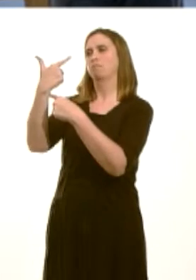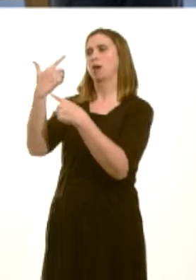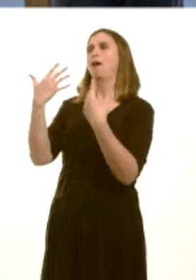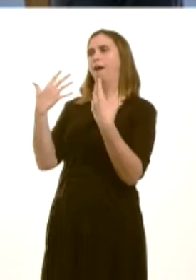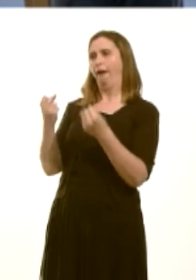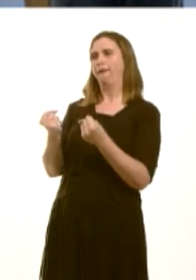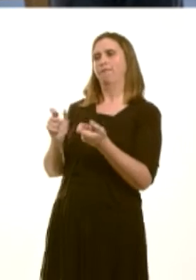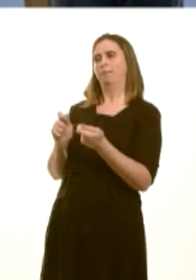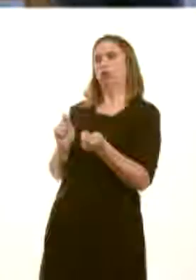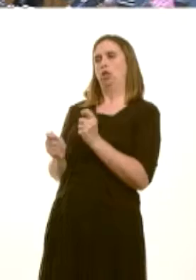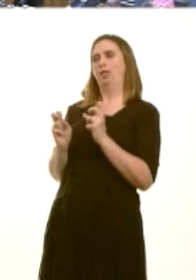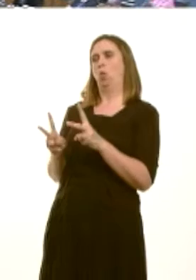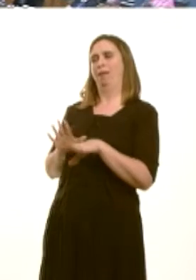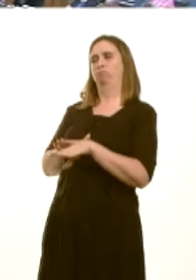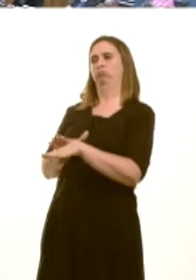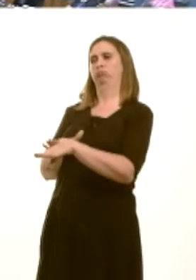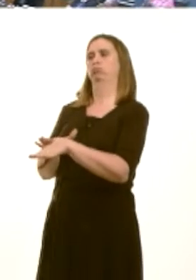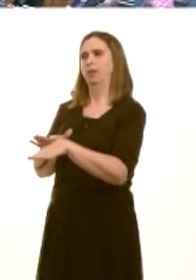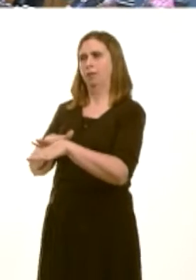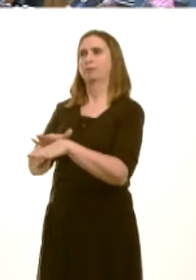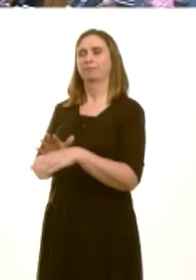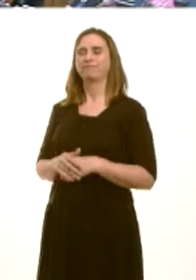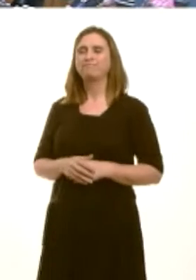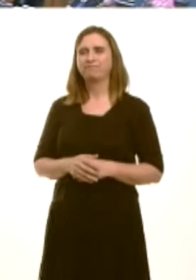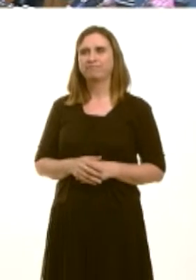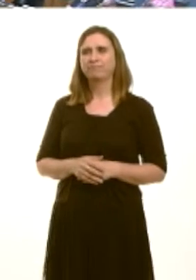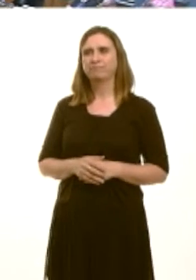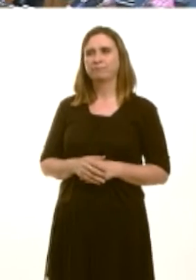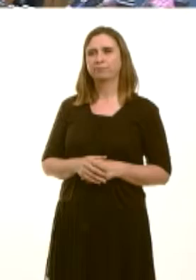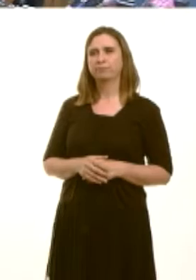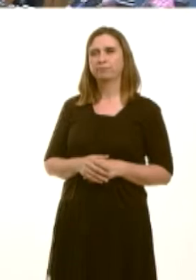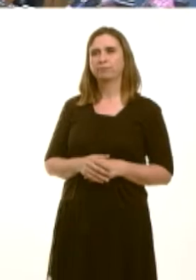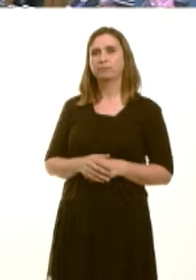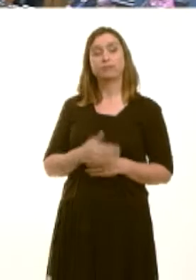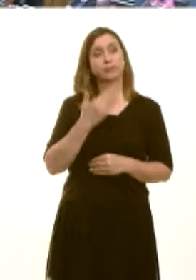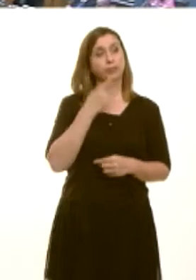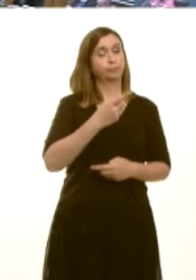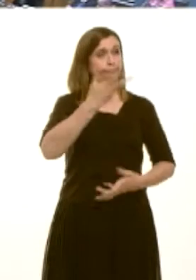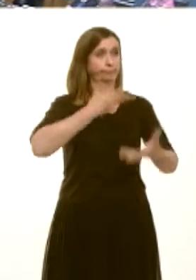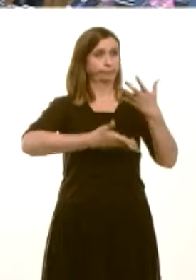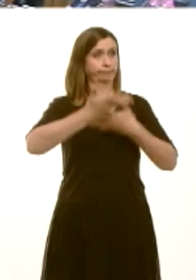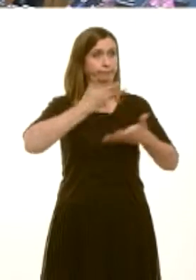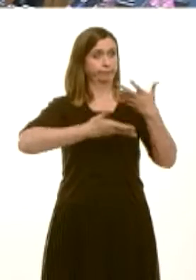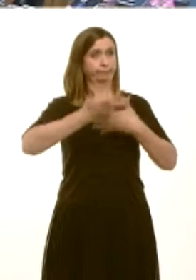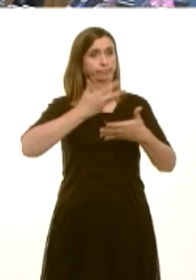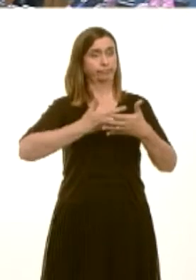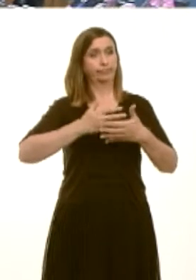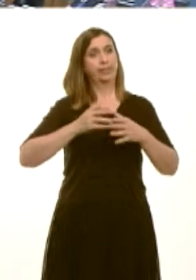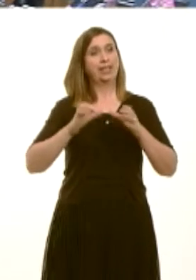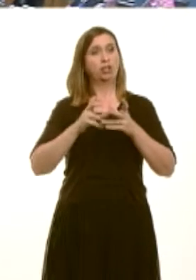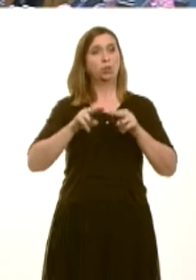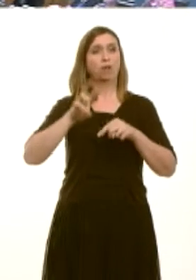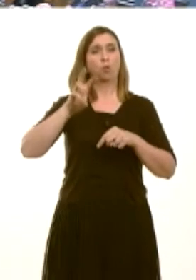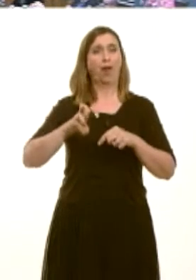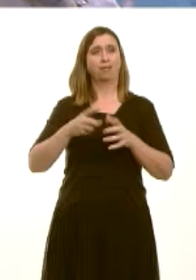decision. Question 4, William Graham. Thank you, Presiding Officer. Will the First Minister outline the Welsh Government's consideration of the Institute of Wales Affairs